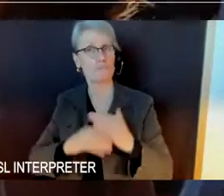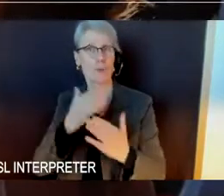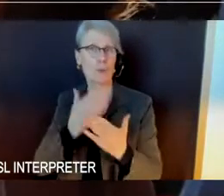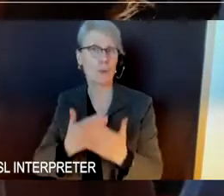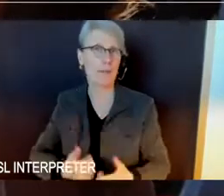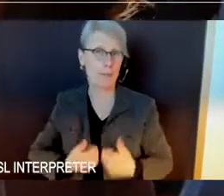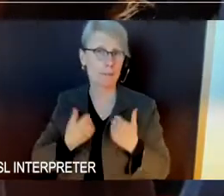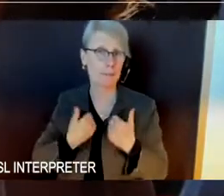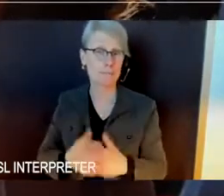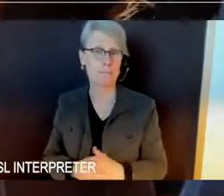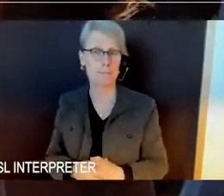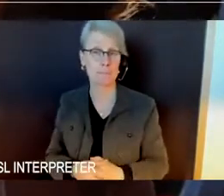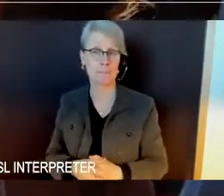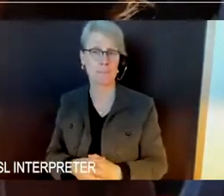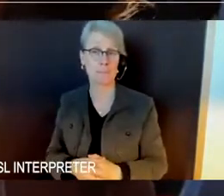a good life.